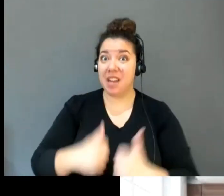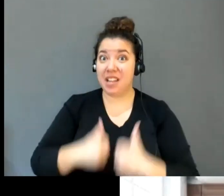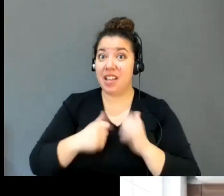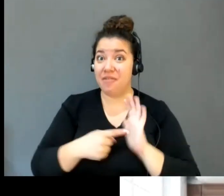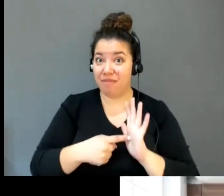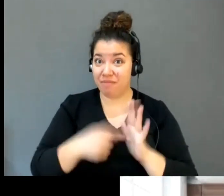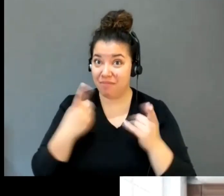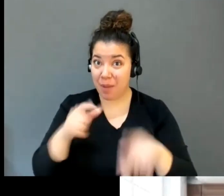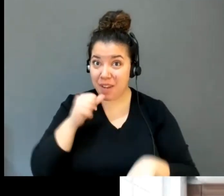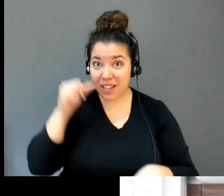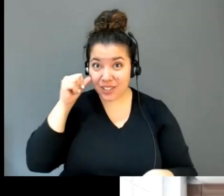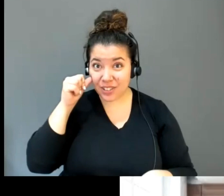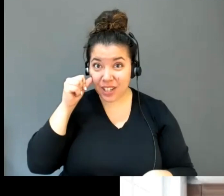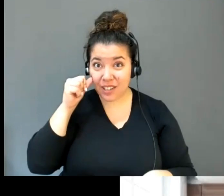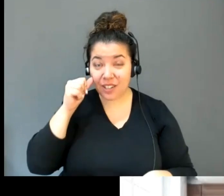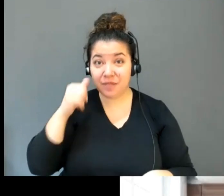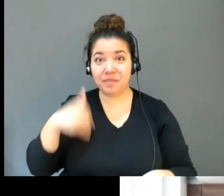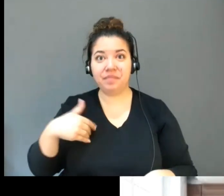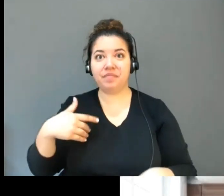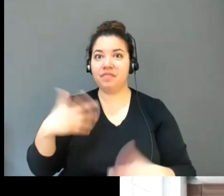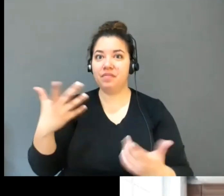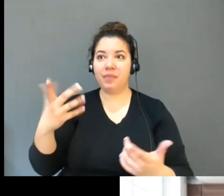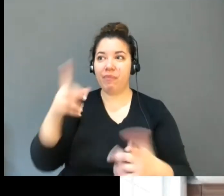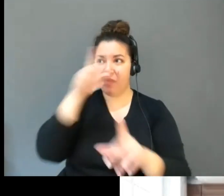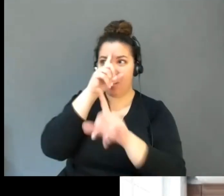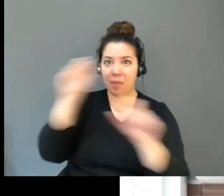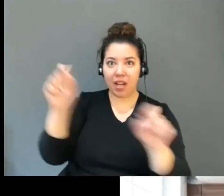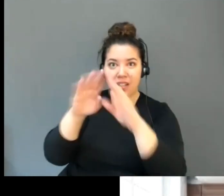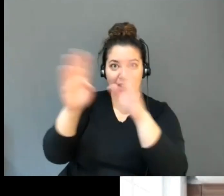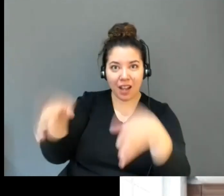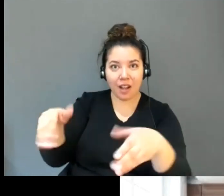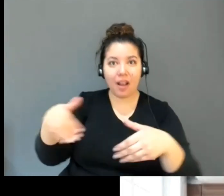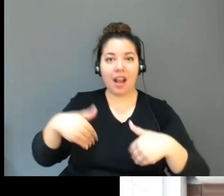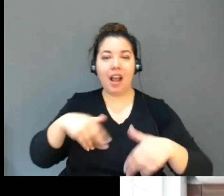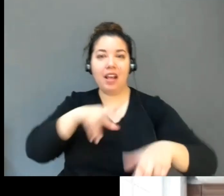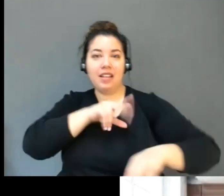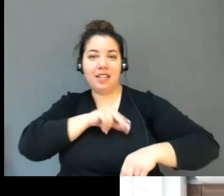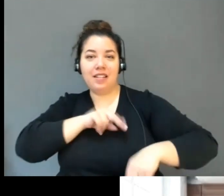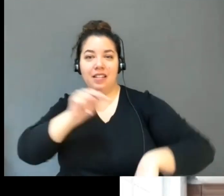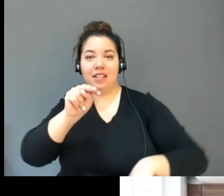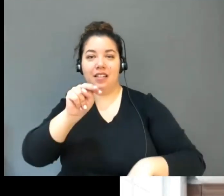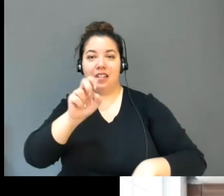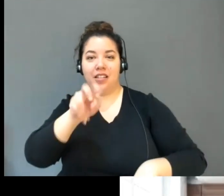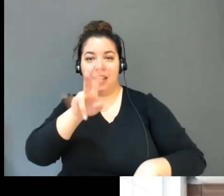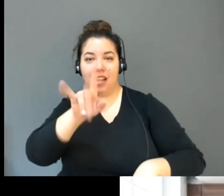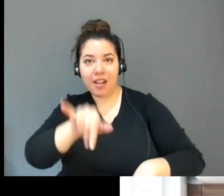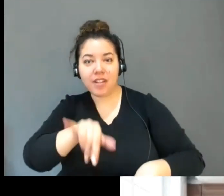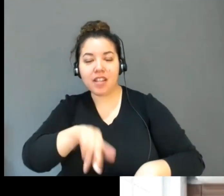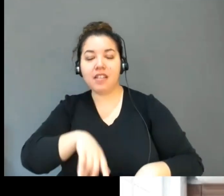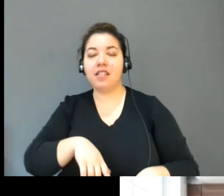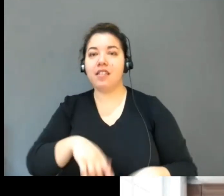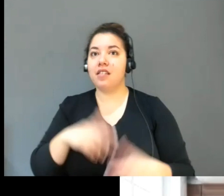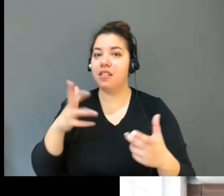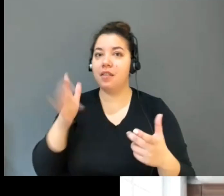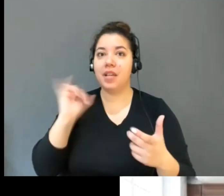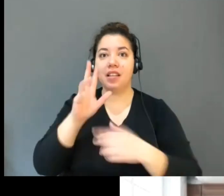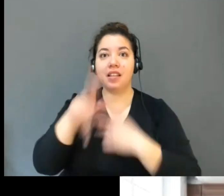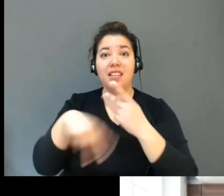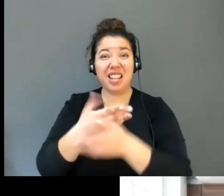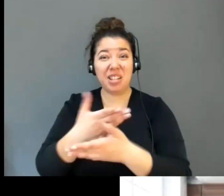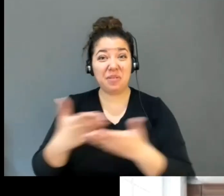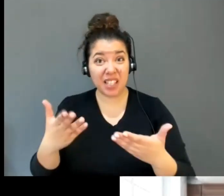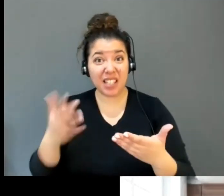White House, got to talk with some folks over at the Navy. And, those kinds of things in our business happen every